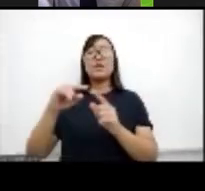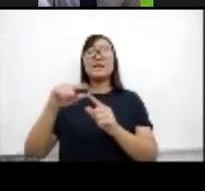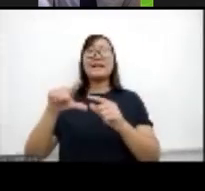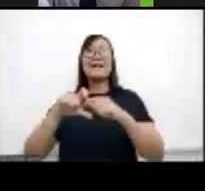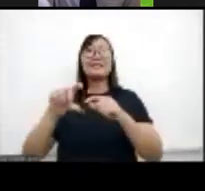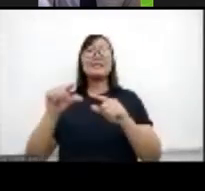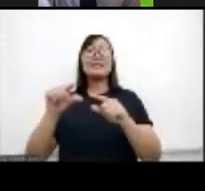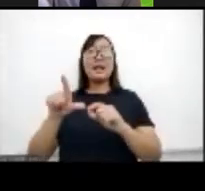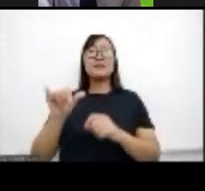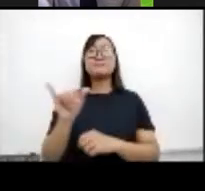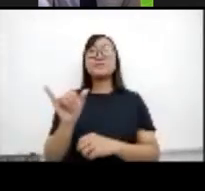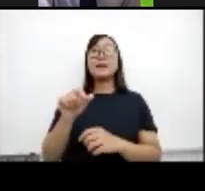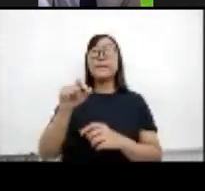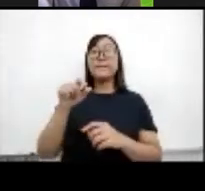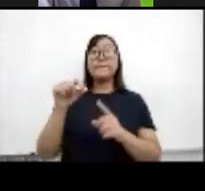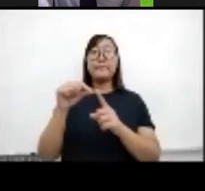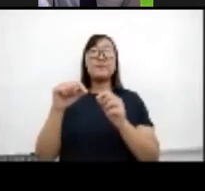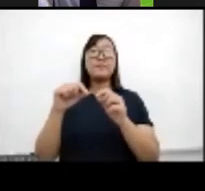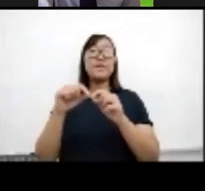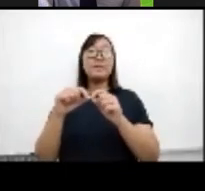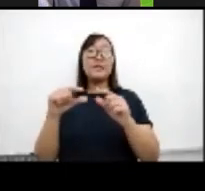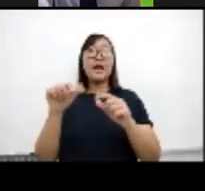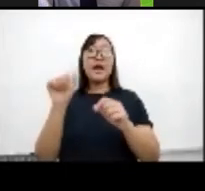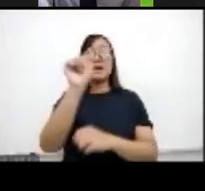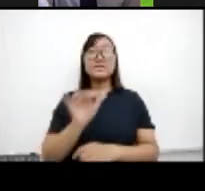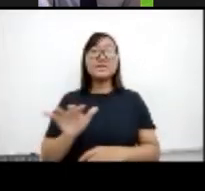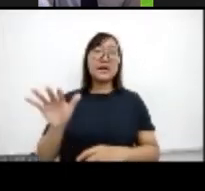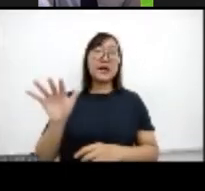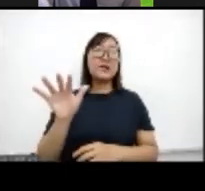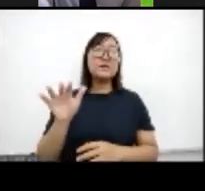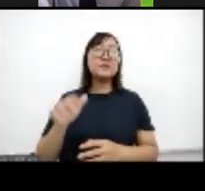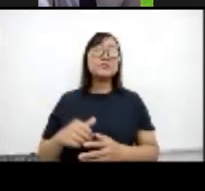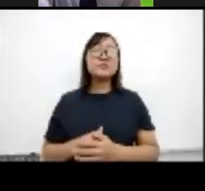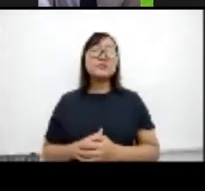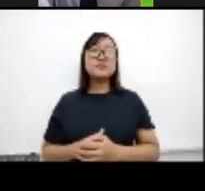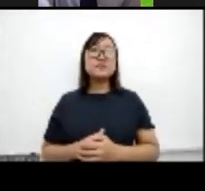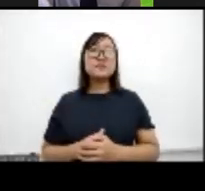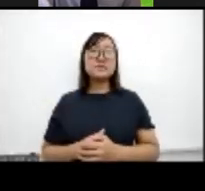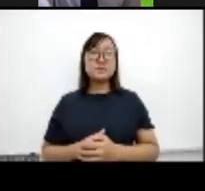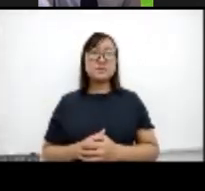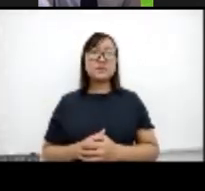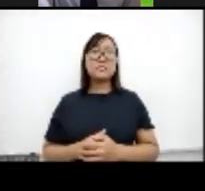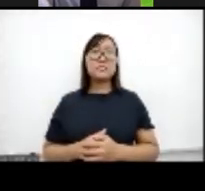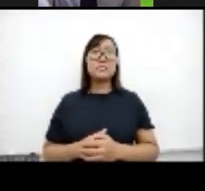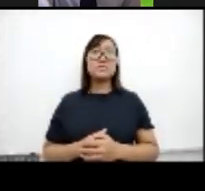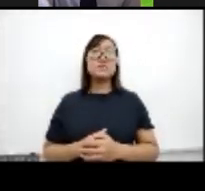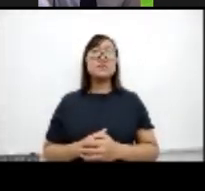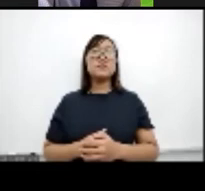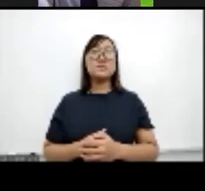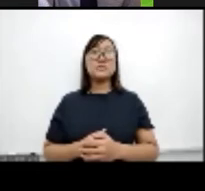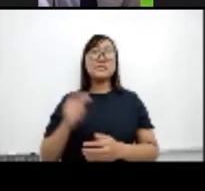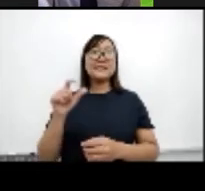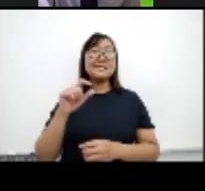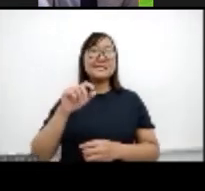pisang cewek handphone saya Wei Woi telor kekasih building free abstract